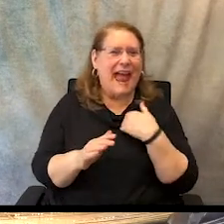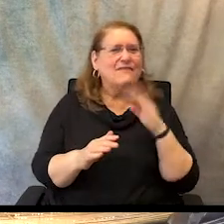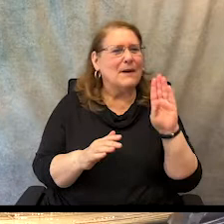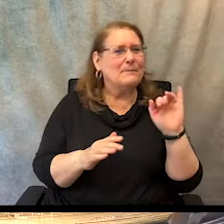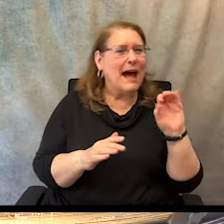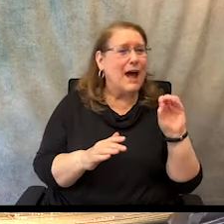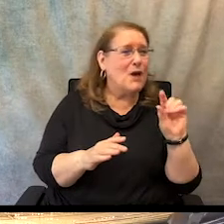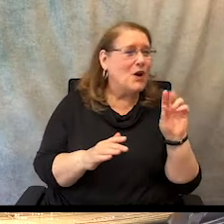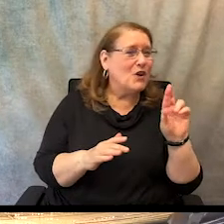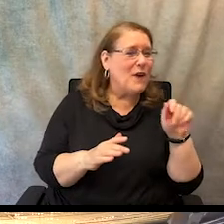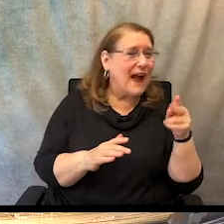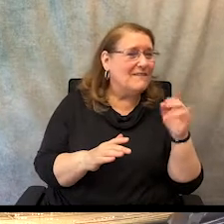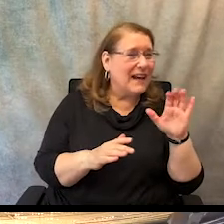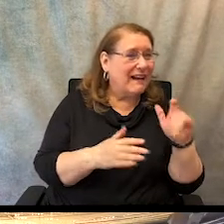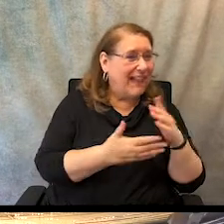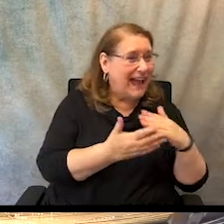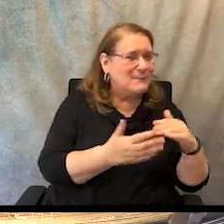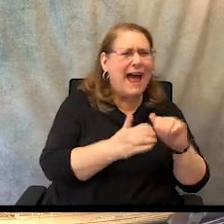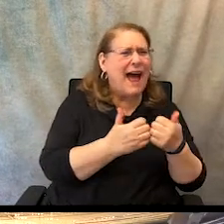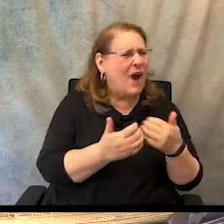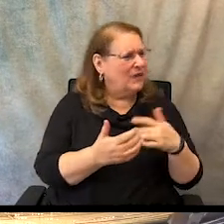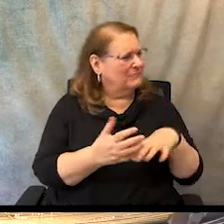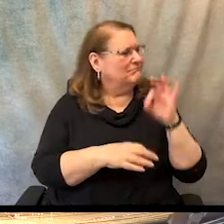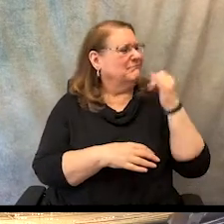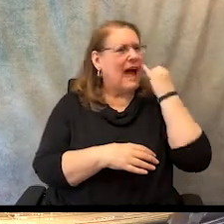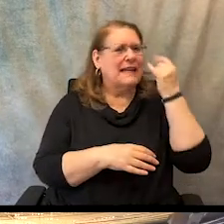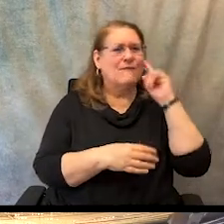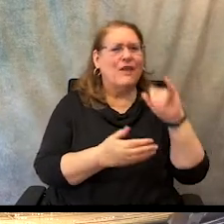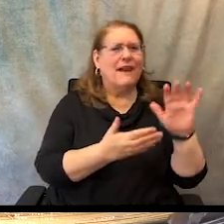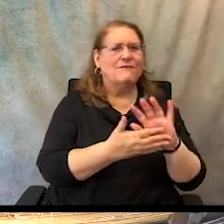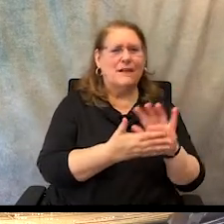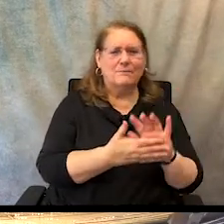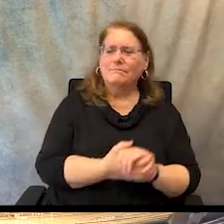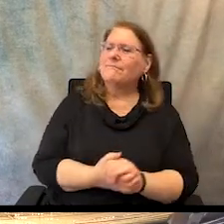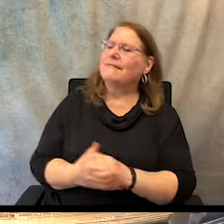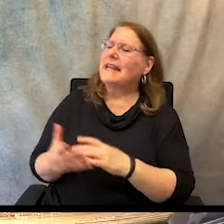there's a biographical aspect and or how you got in touch with the idea for the film.